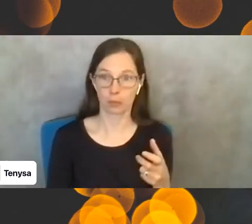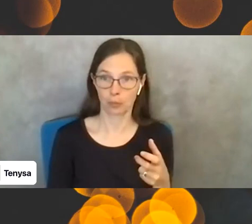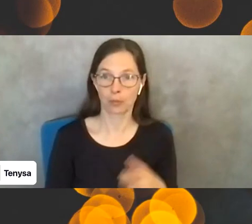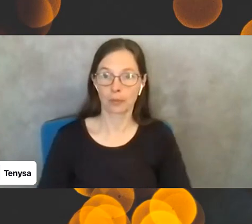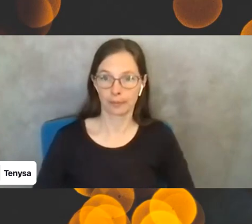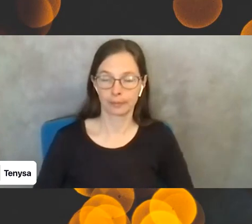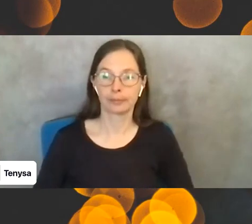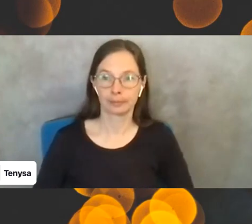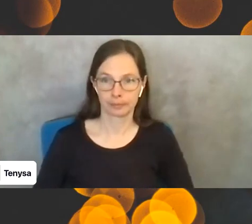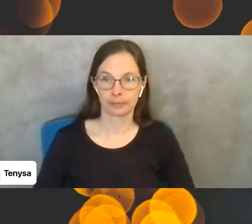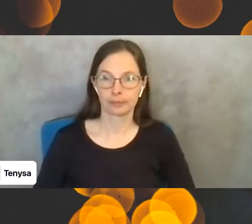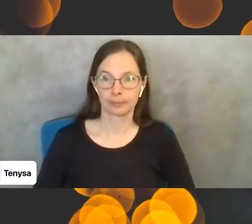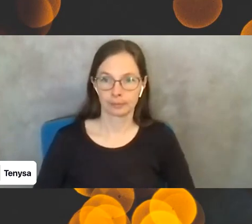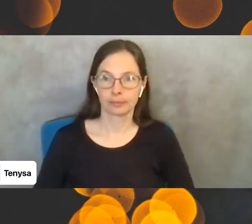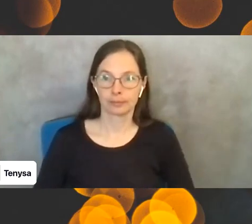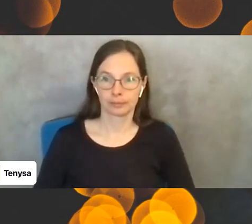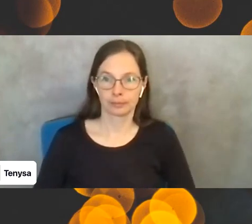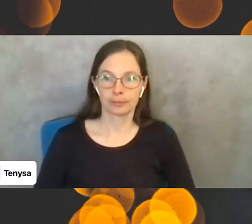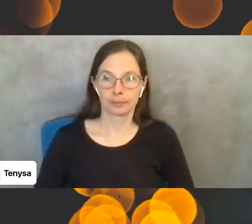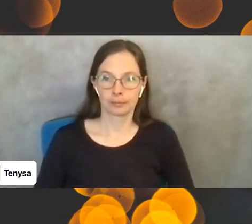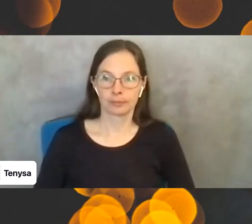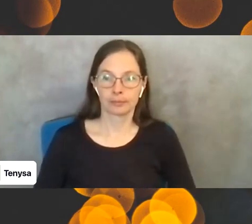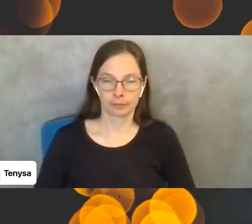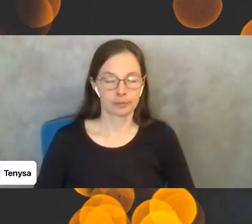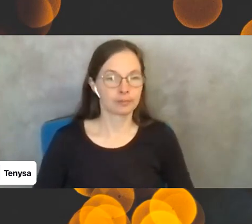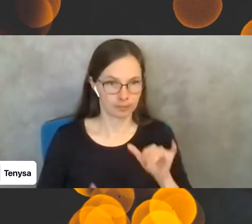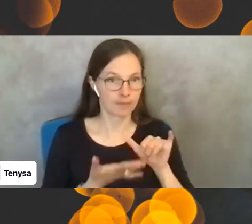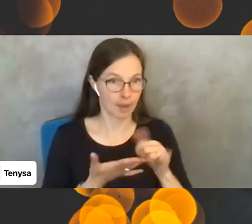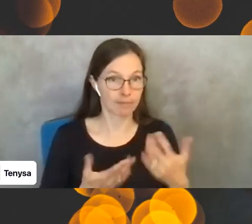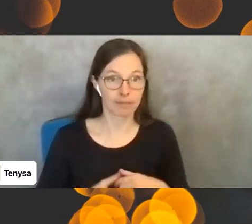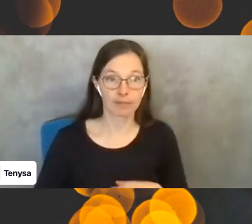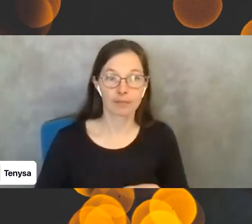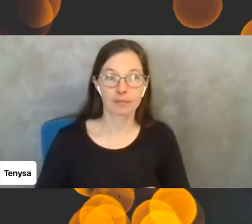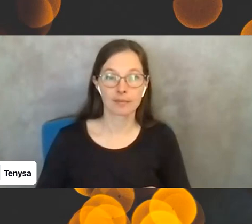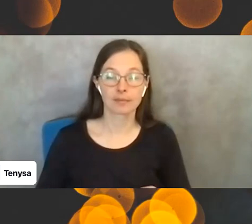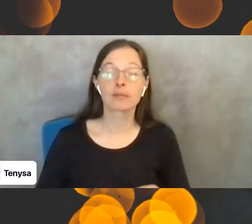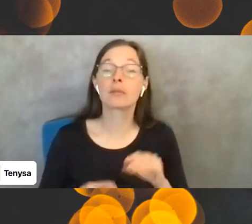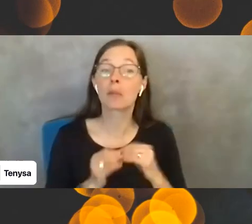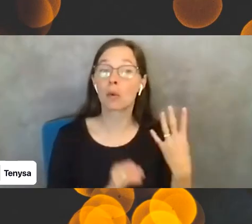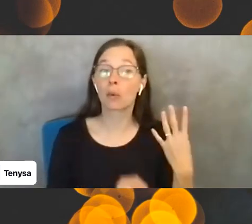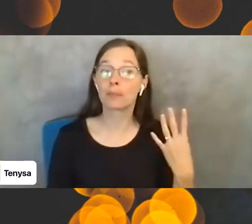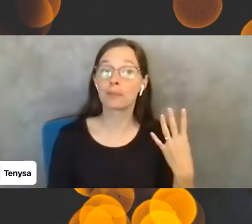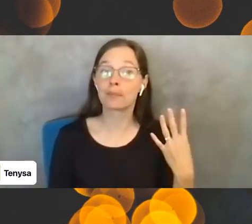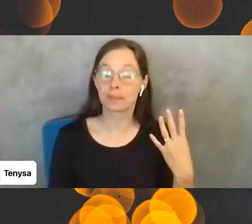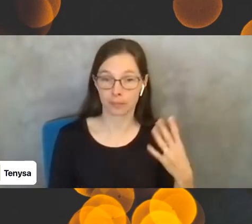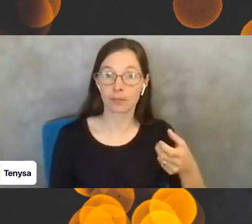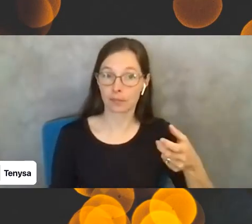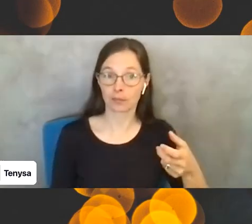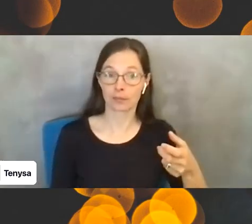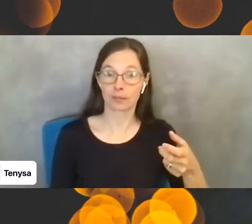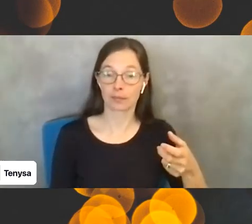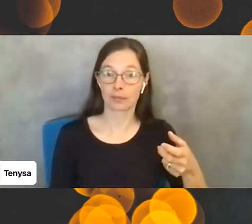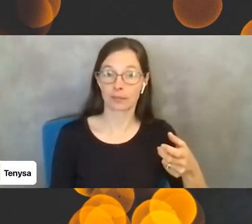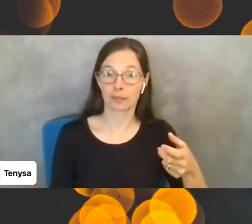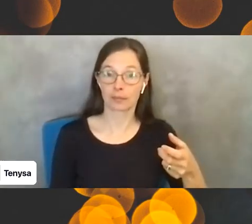Lovely. That is literally the wrist right there. Parry number 4, on